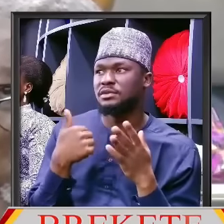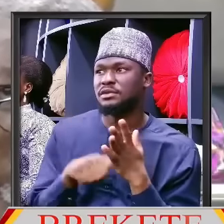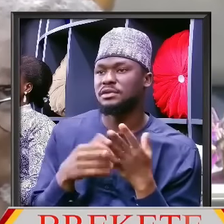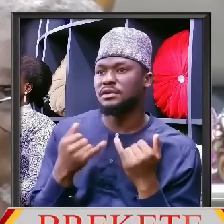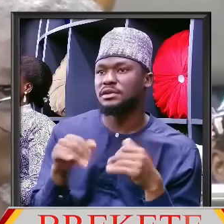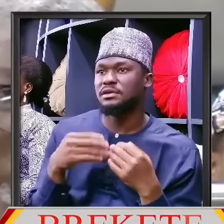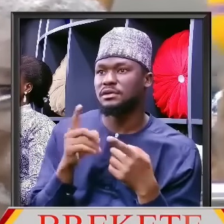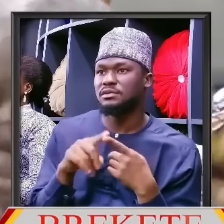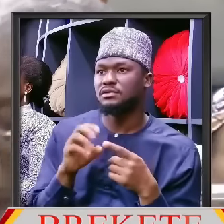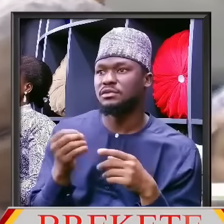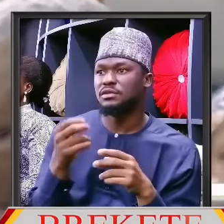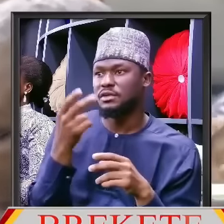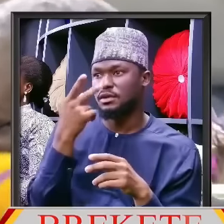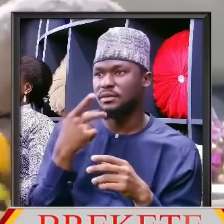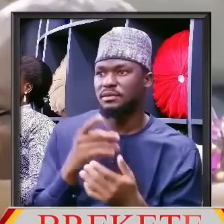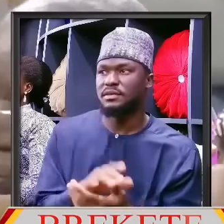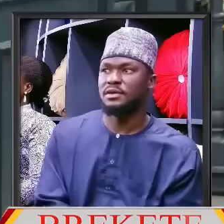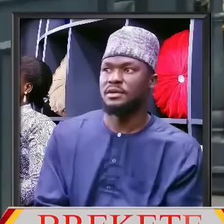Okay, give to the other parent.